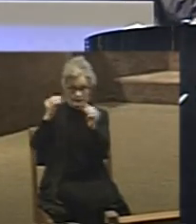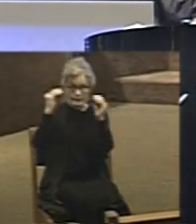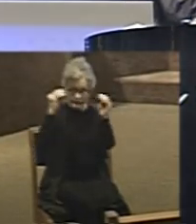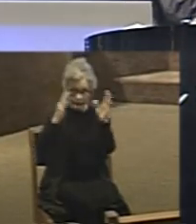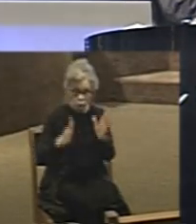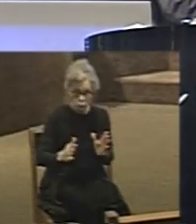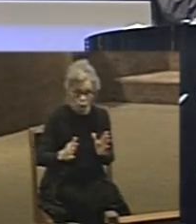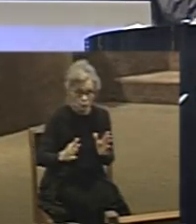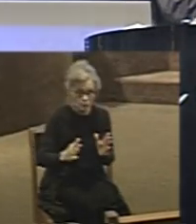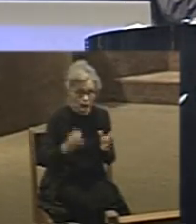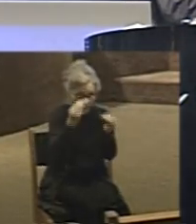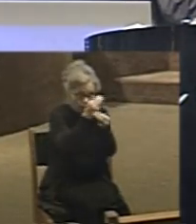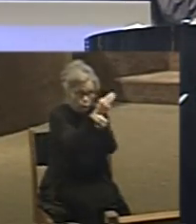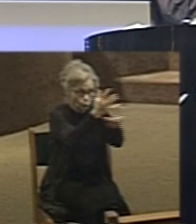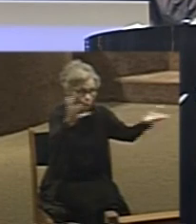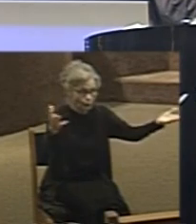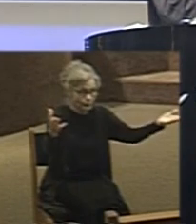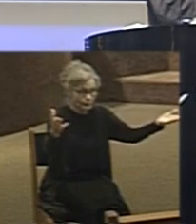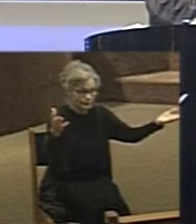I like that.